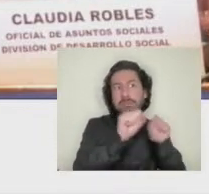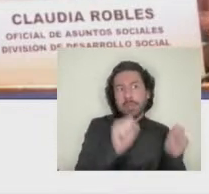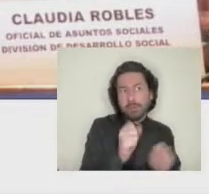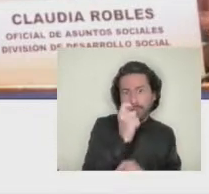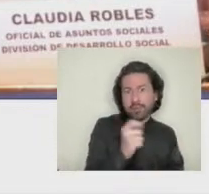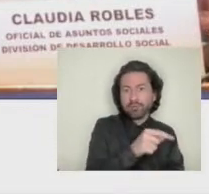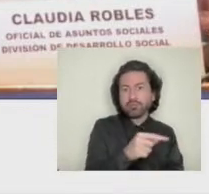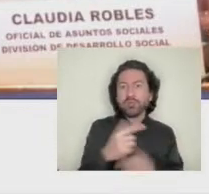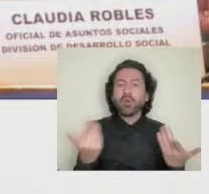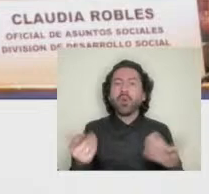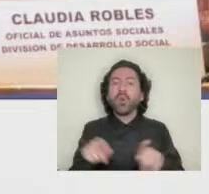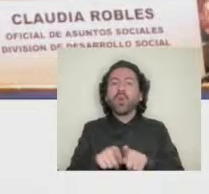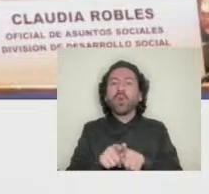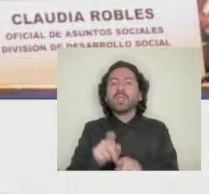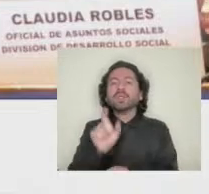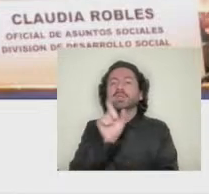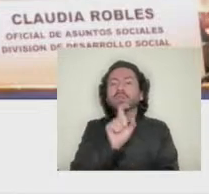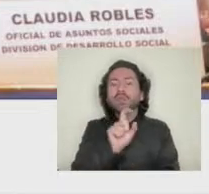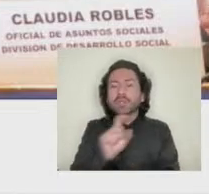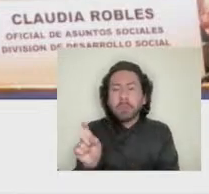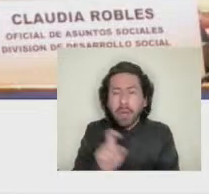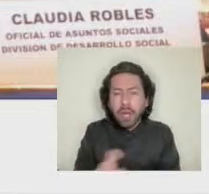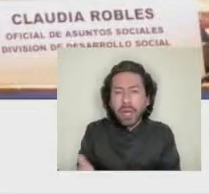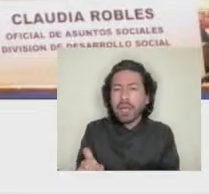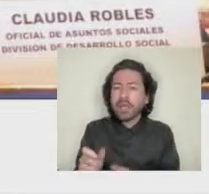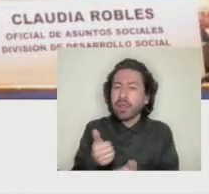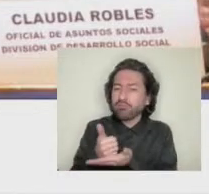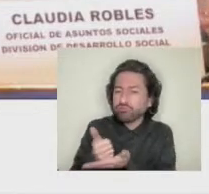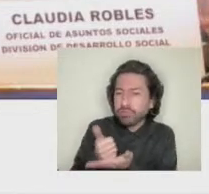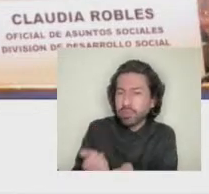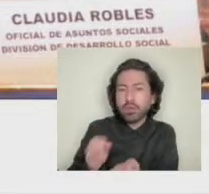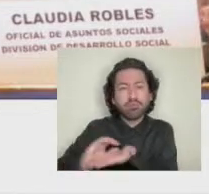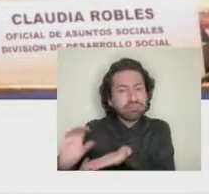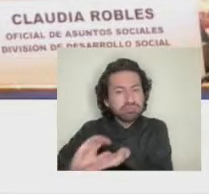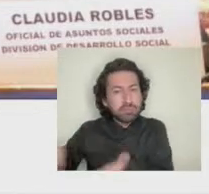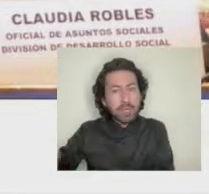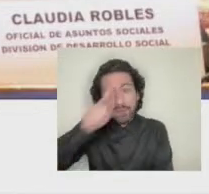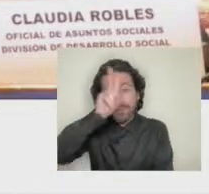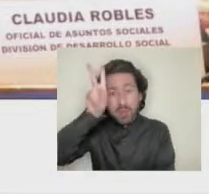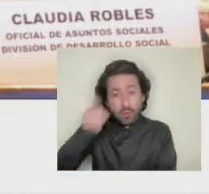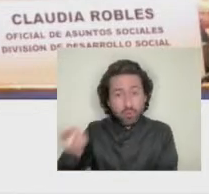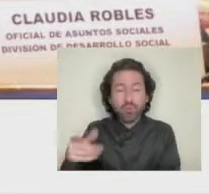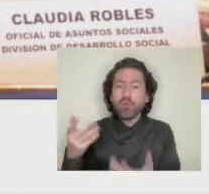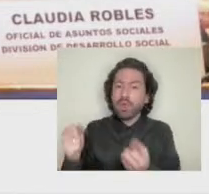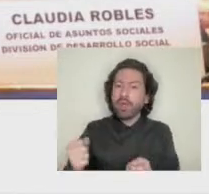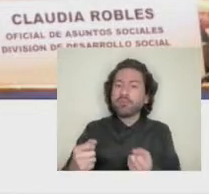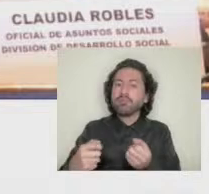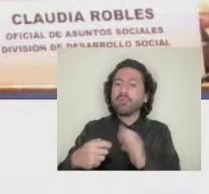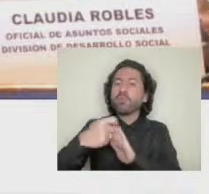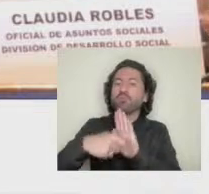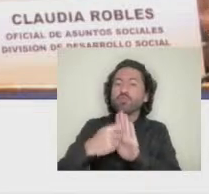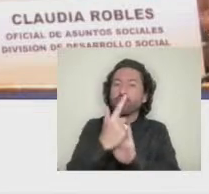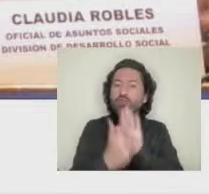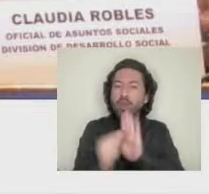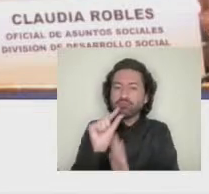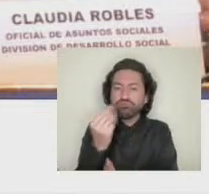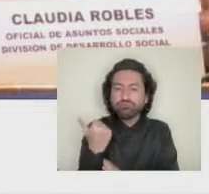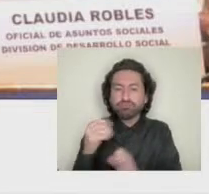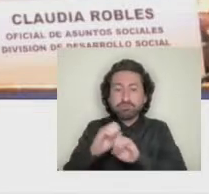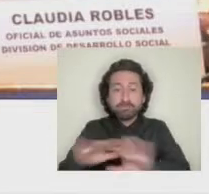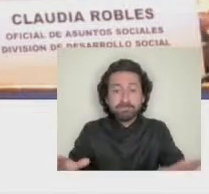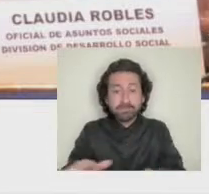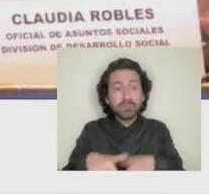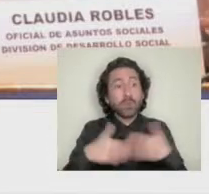but the recognition of contribution units in the case of Peru, the bill that has